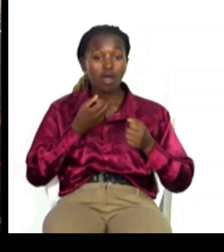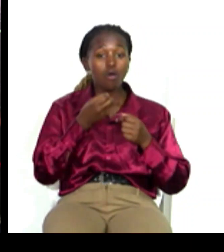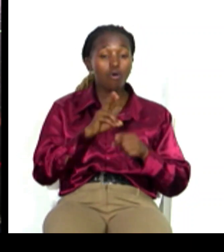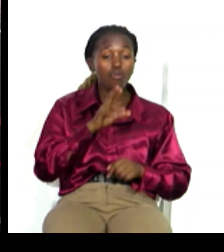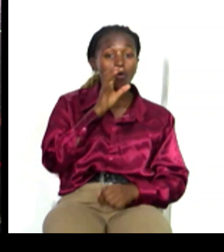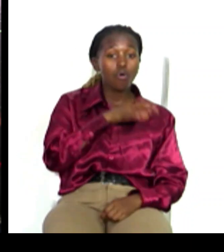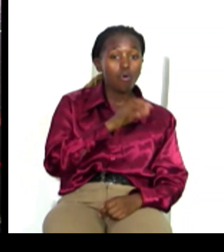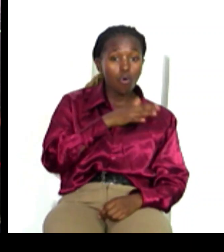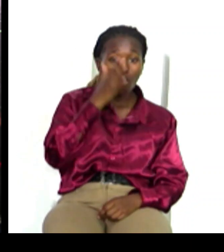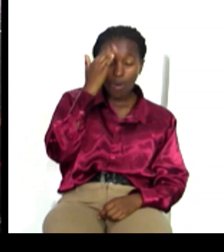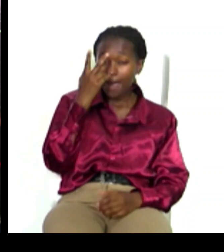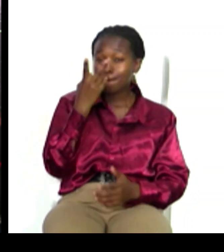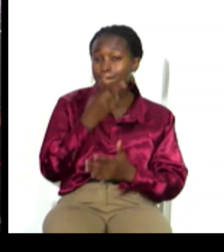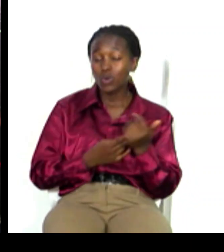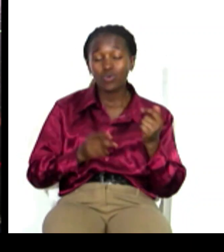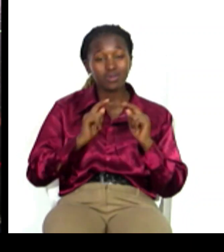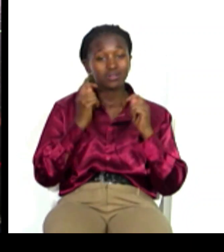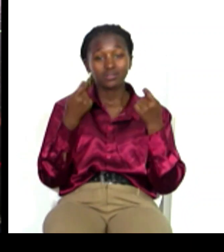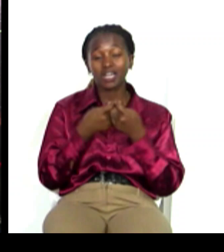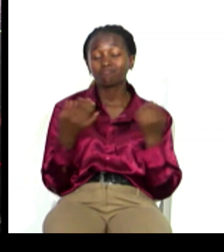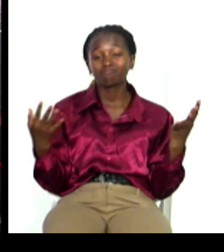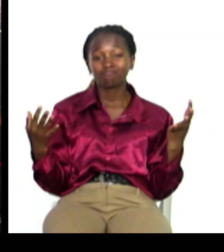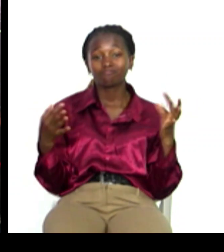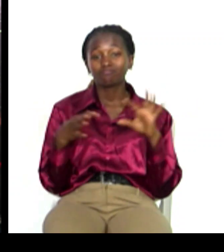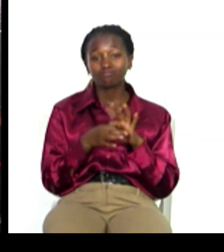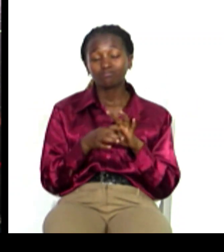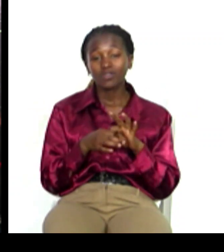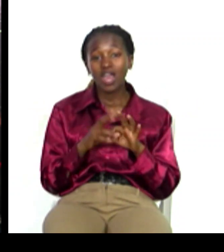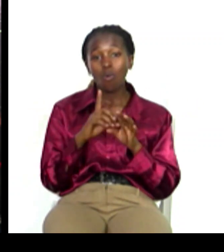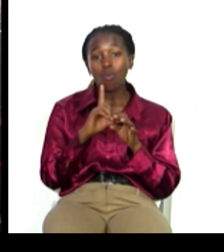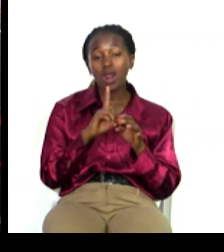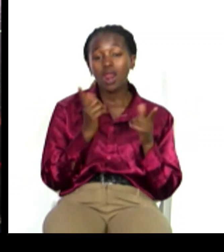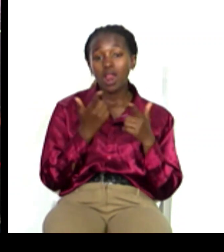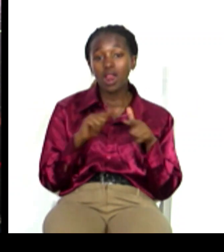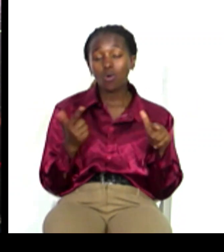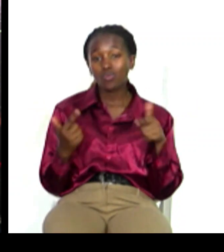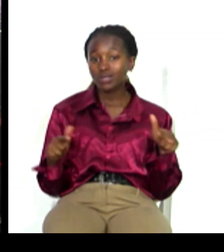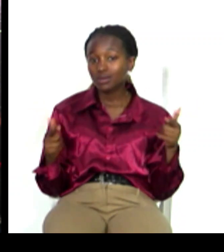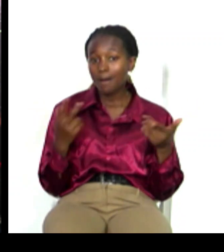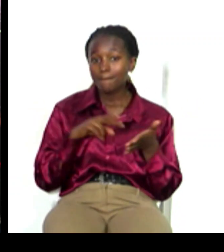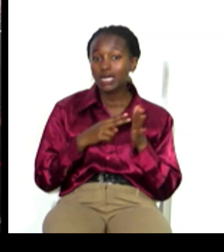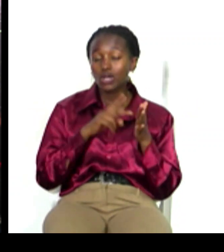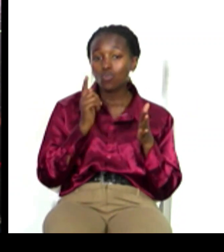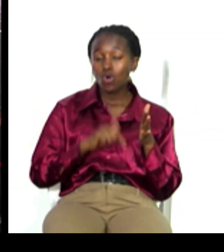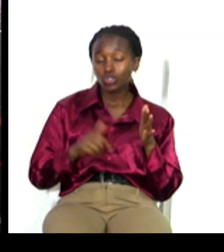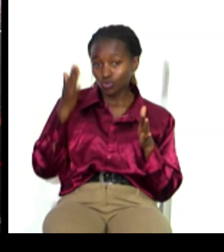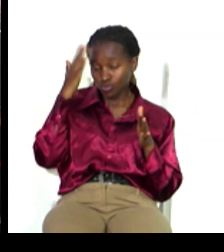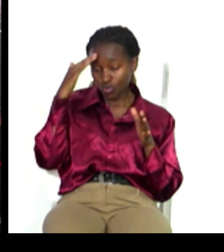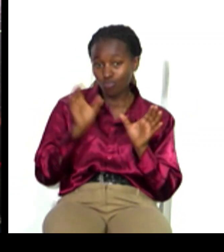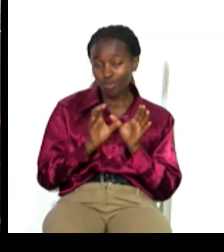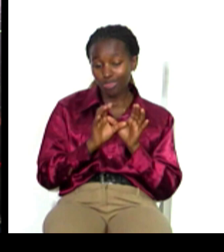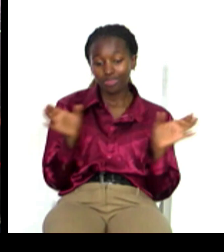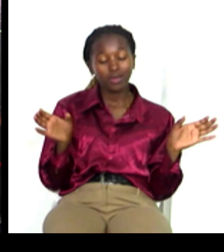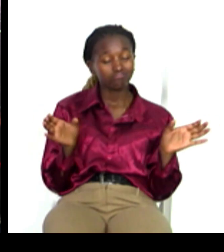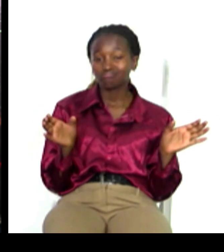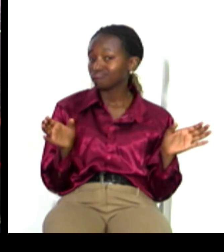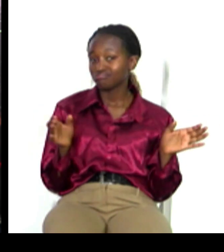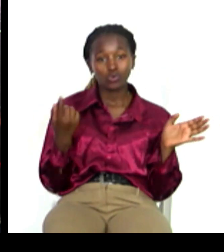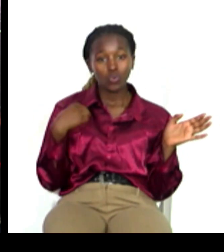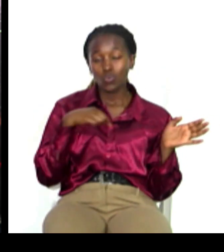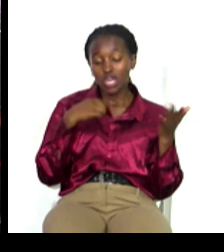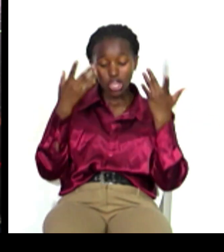these people are close to each other and they speak one language. So for you to be able to come out and define that this